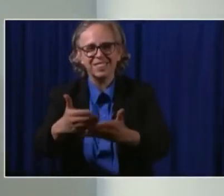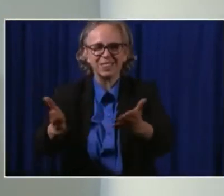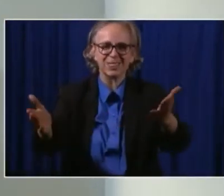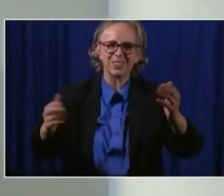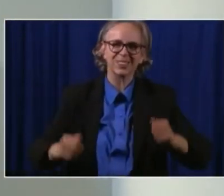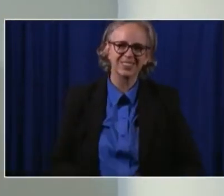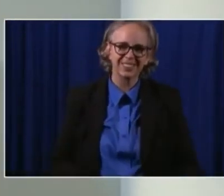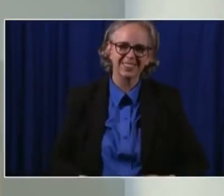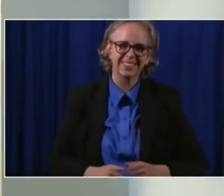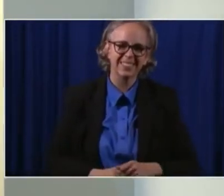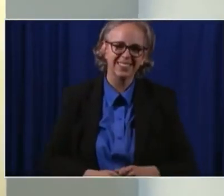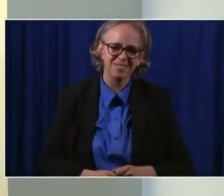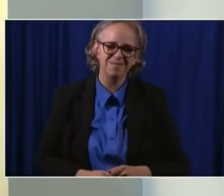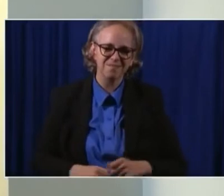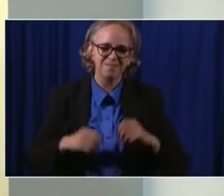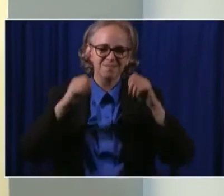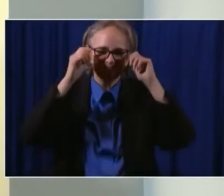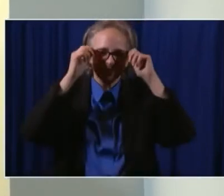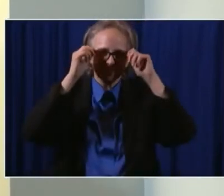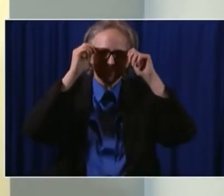going to